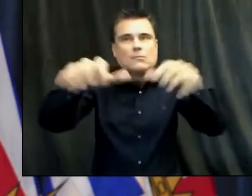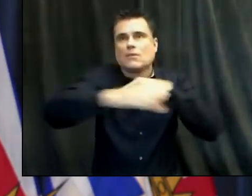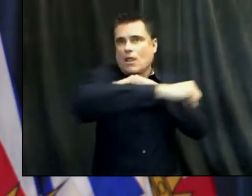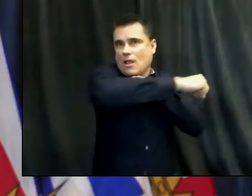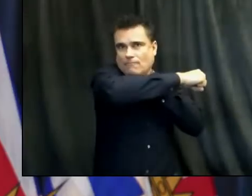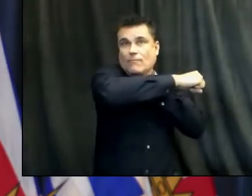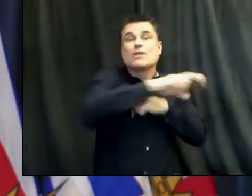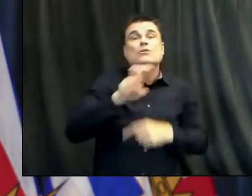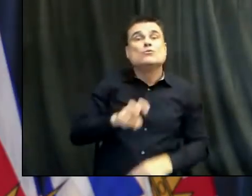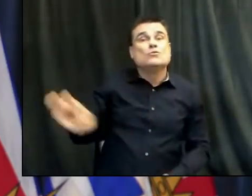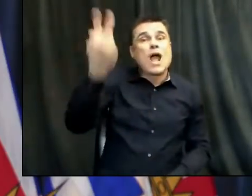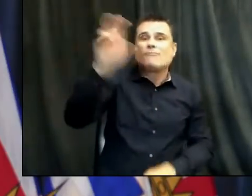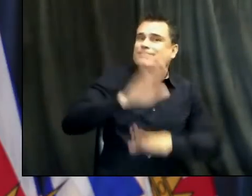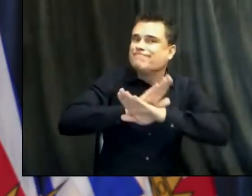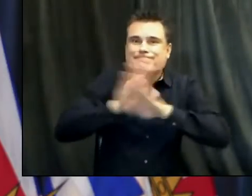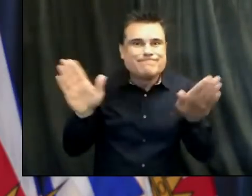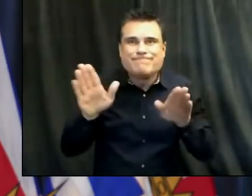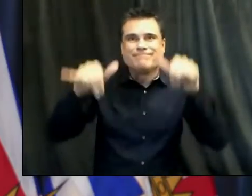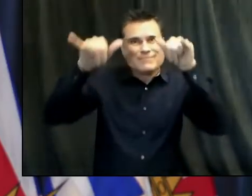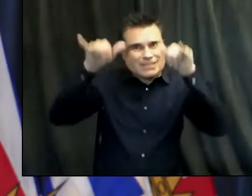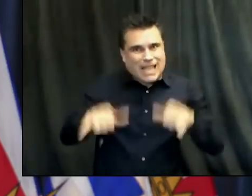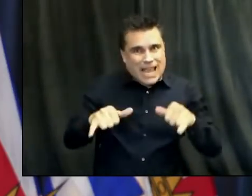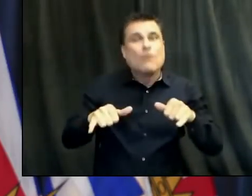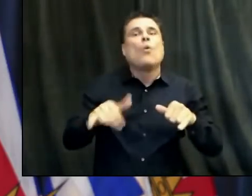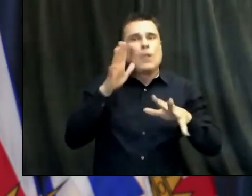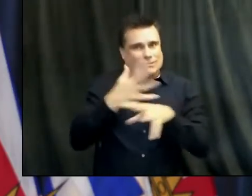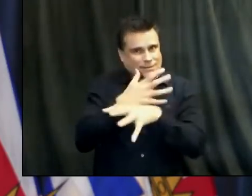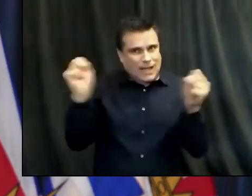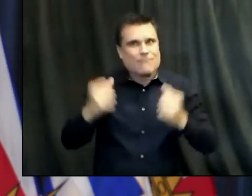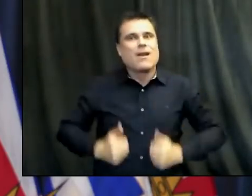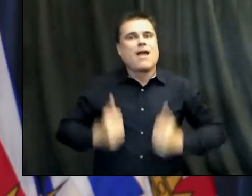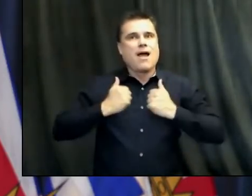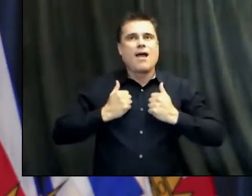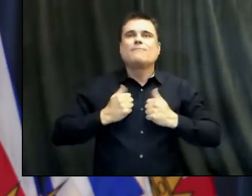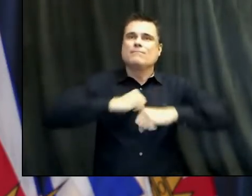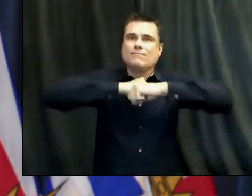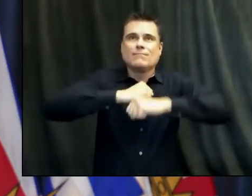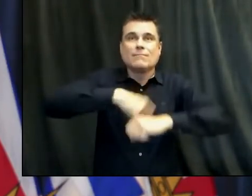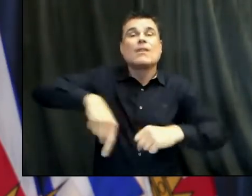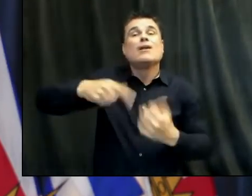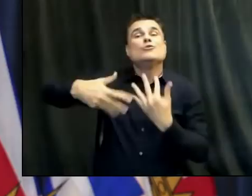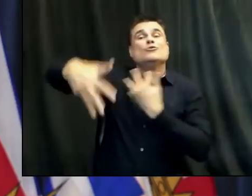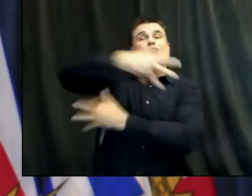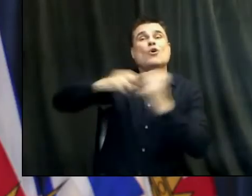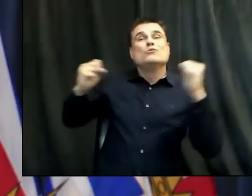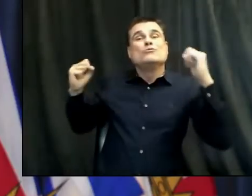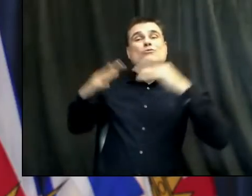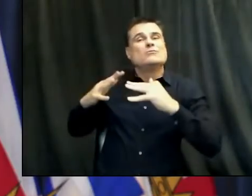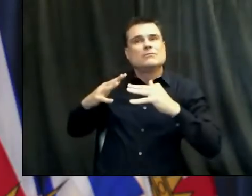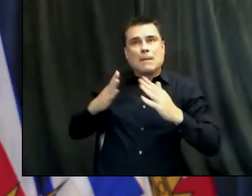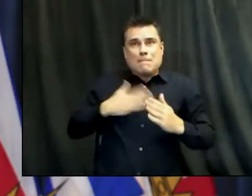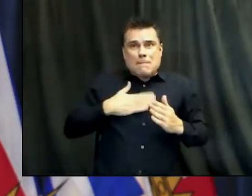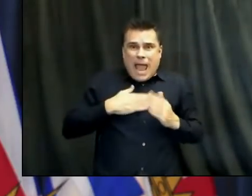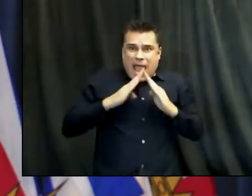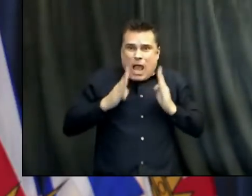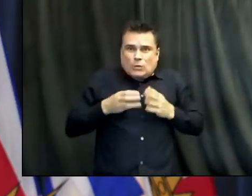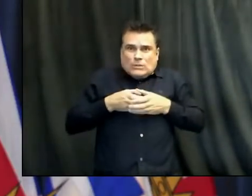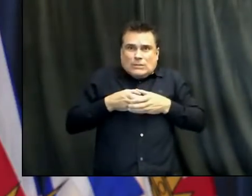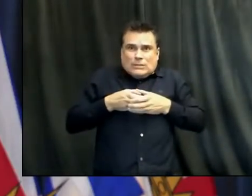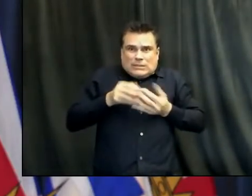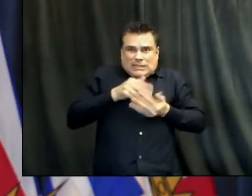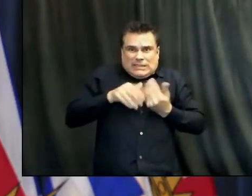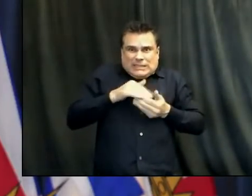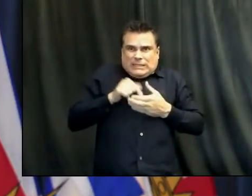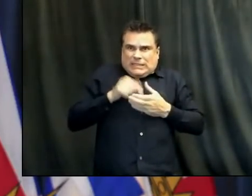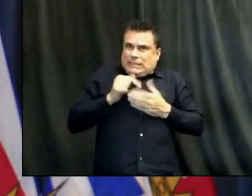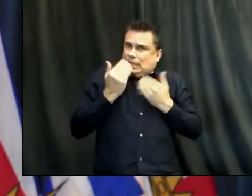save lives by socializing only with those in our household. And if we live alone with only the one or two people we've